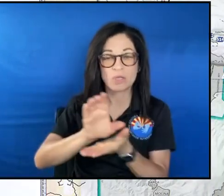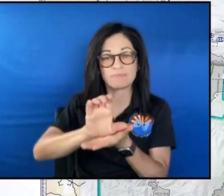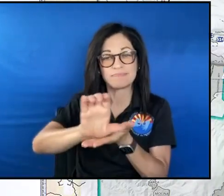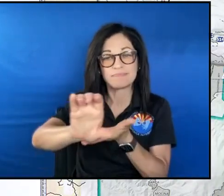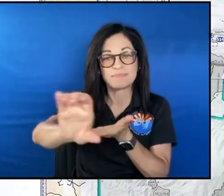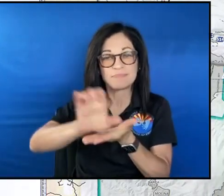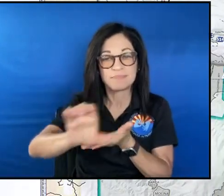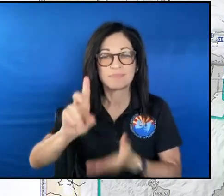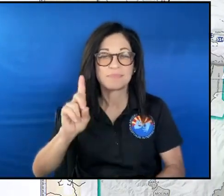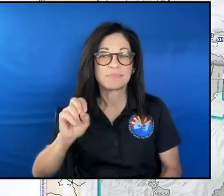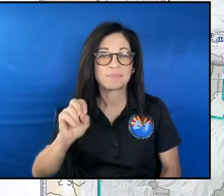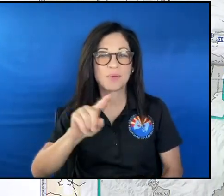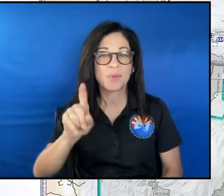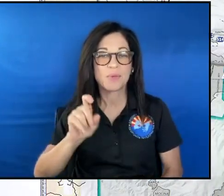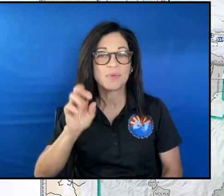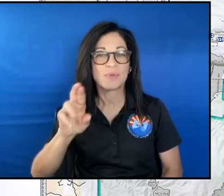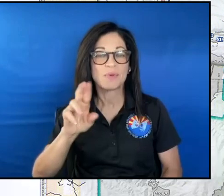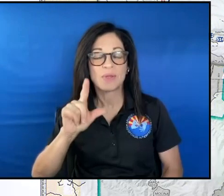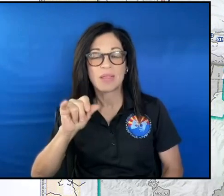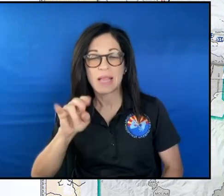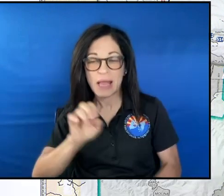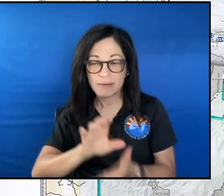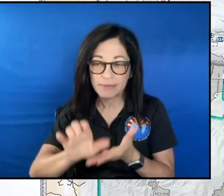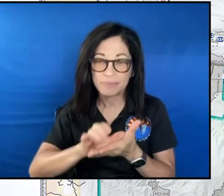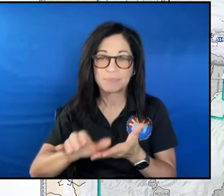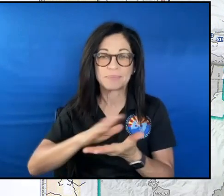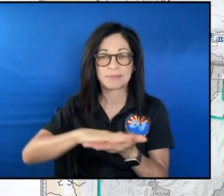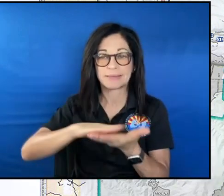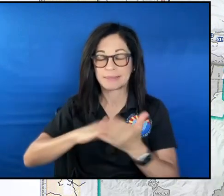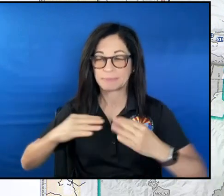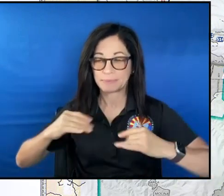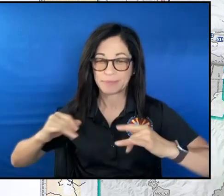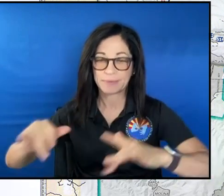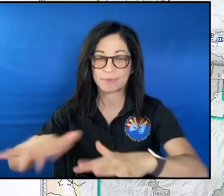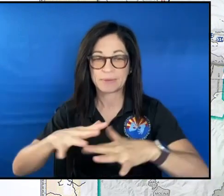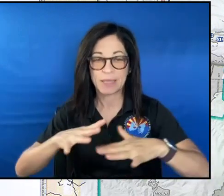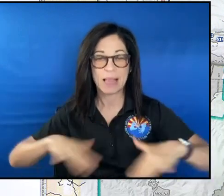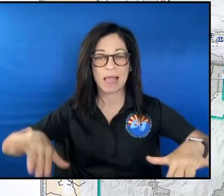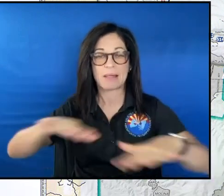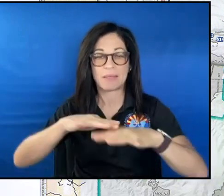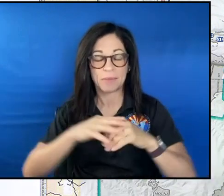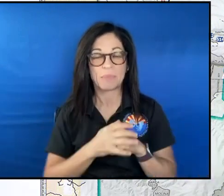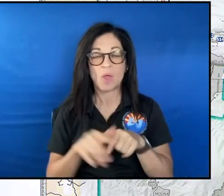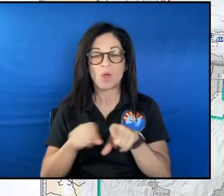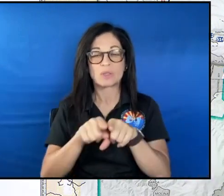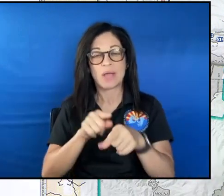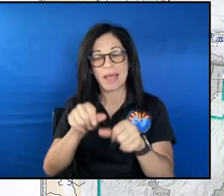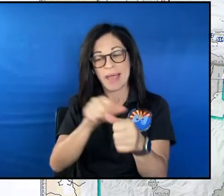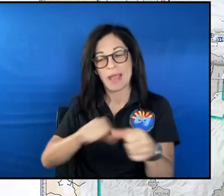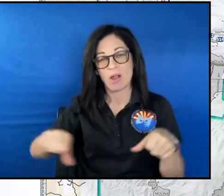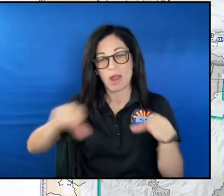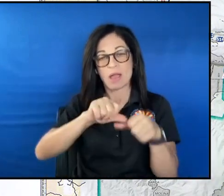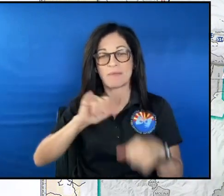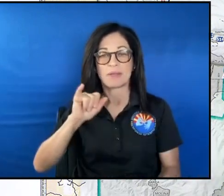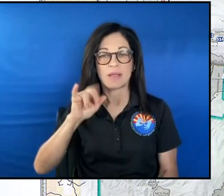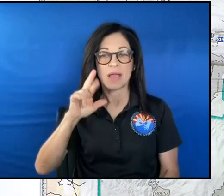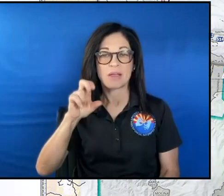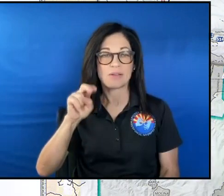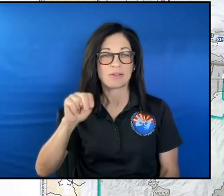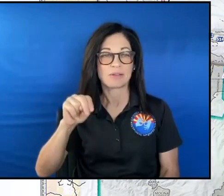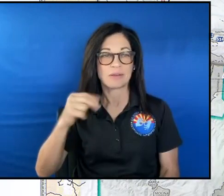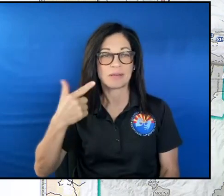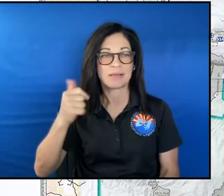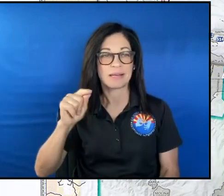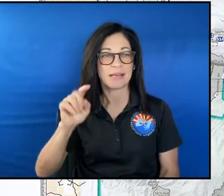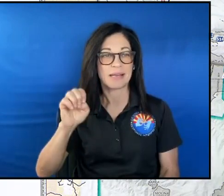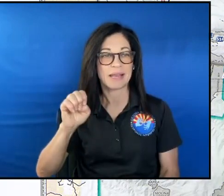trying to repair a lot of those lines as well. In the Iron Gate, near the Iron Gate community there, just